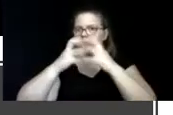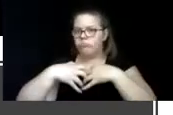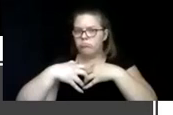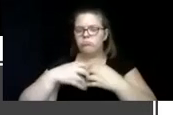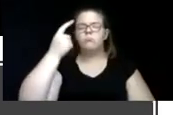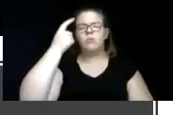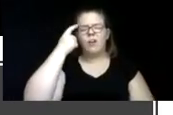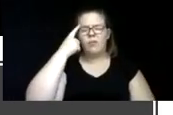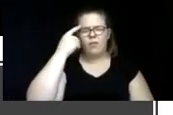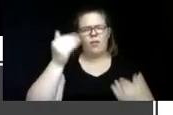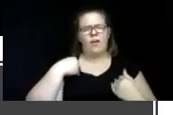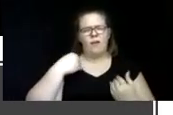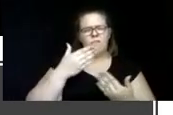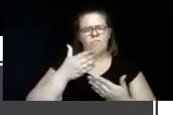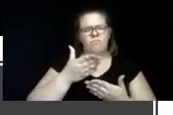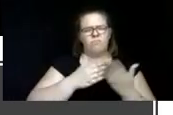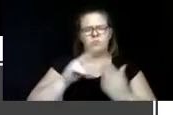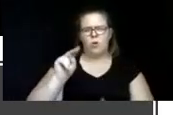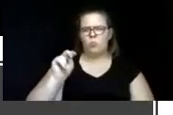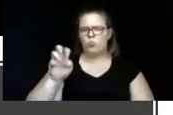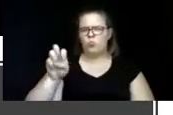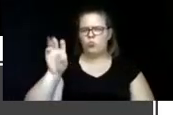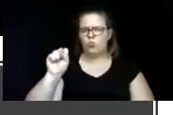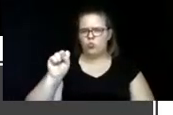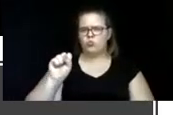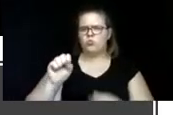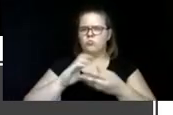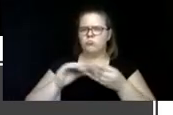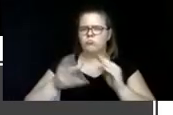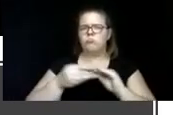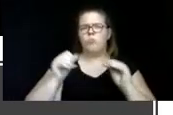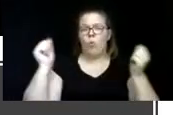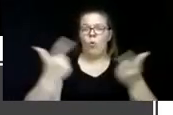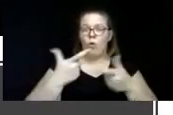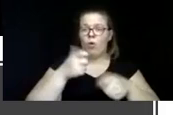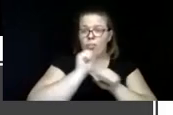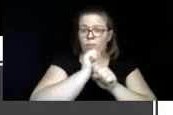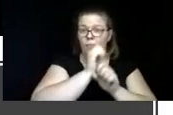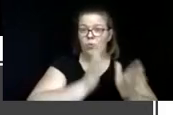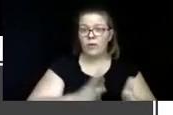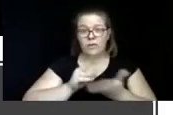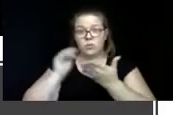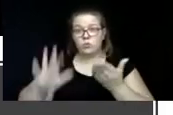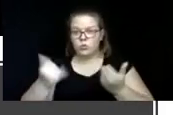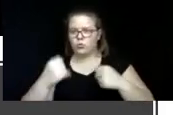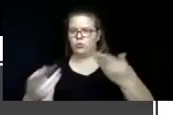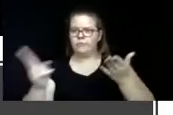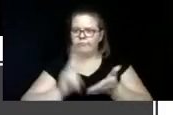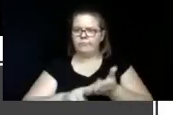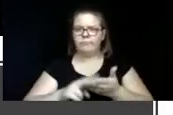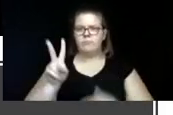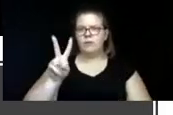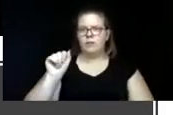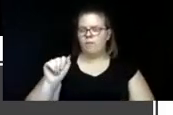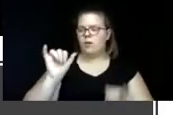about all the employees and students trying to sign on to the internet first thing in the morning. Well, the VA was the exact